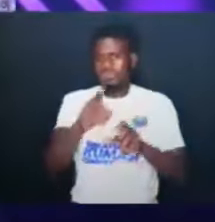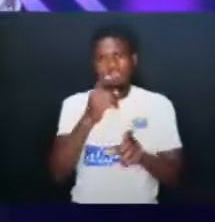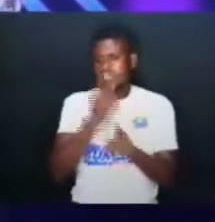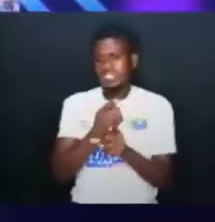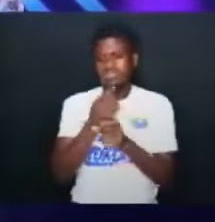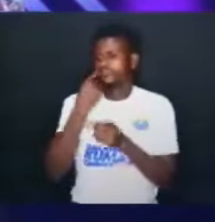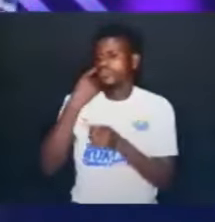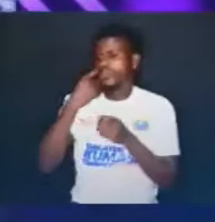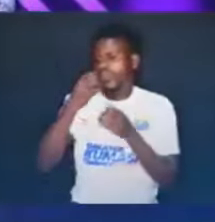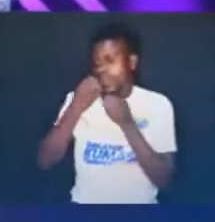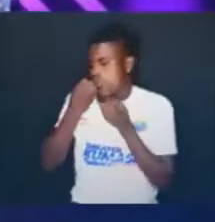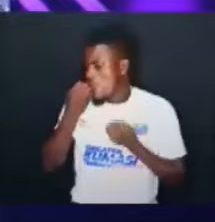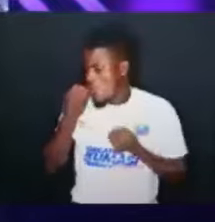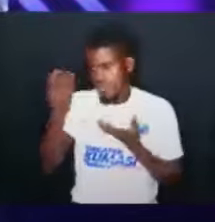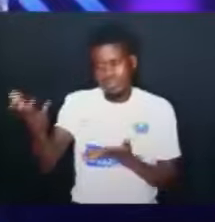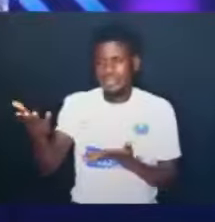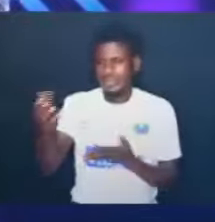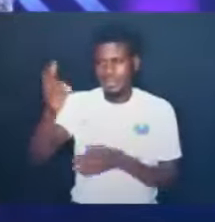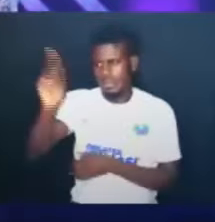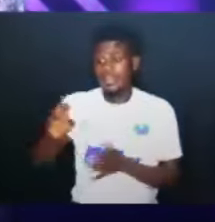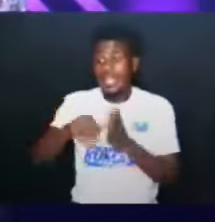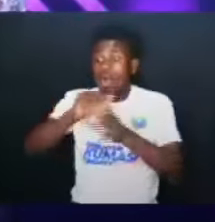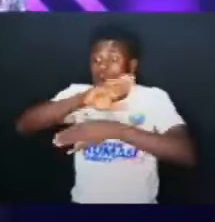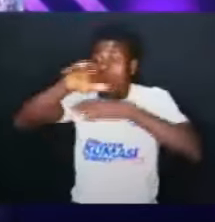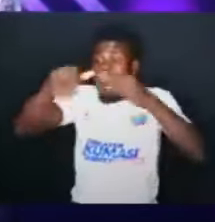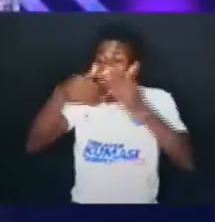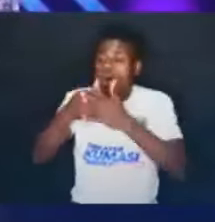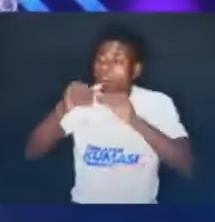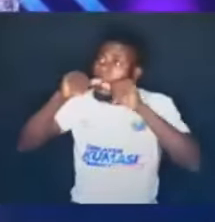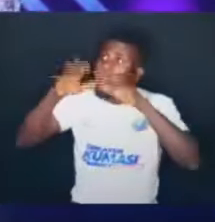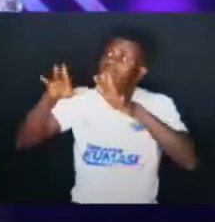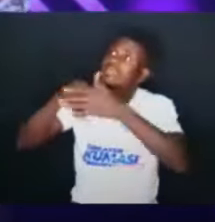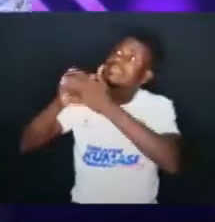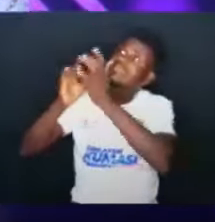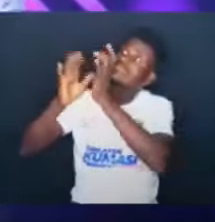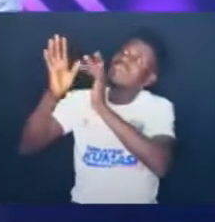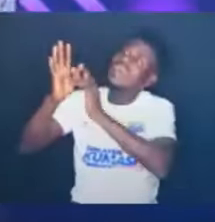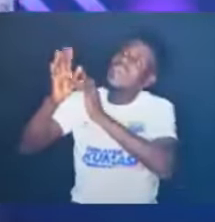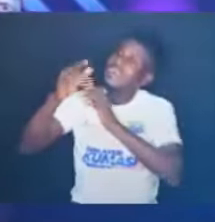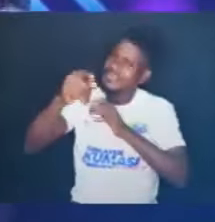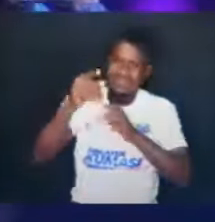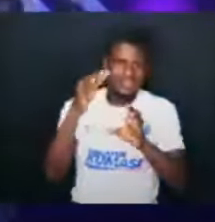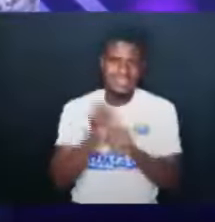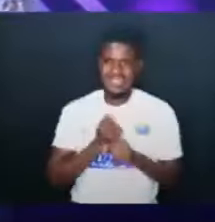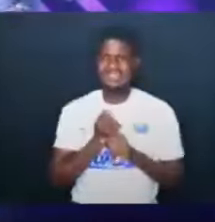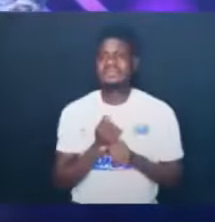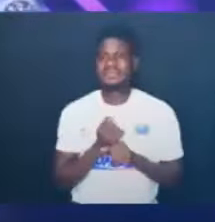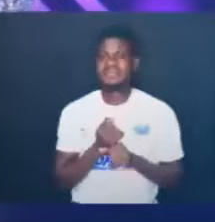Him. And all the blessings that are in Him will accompany